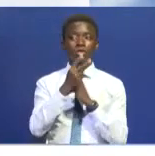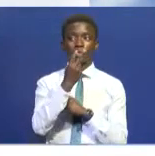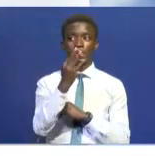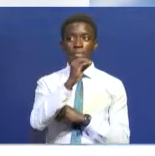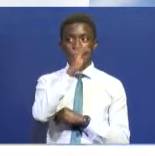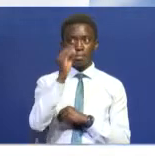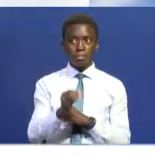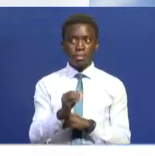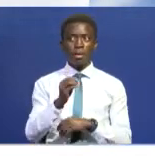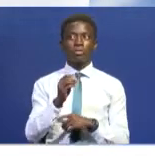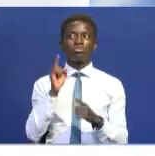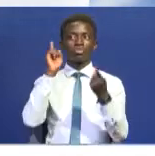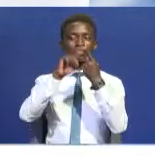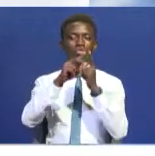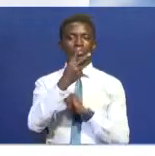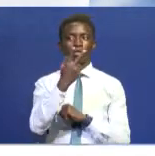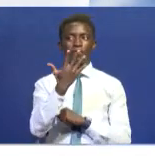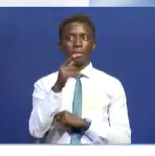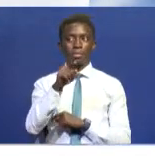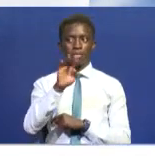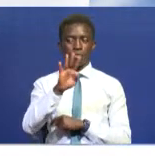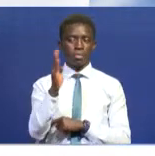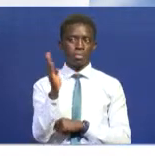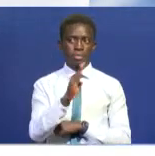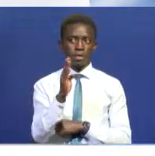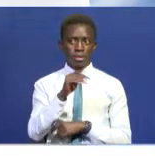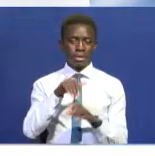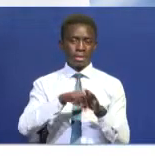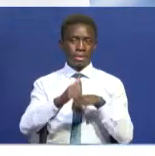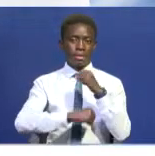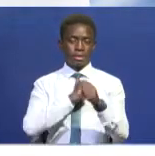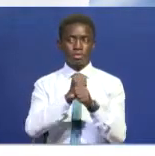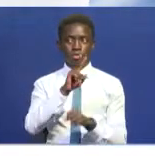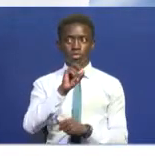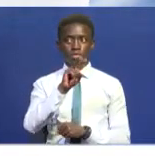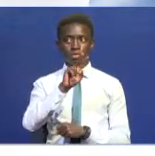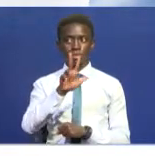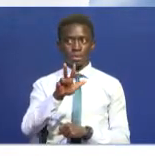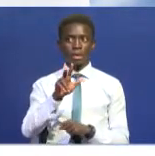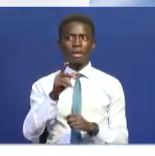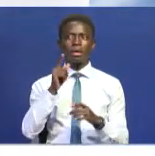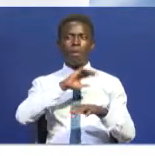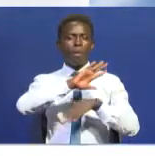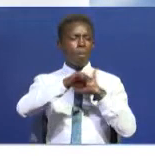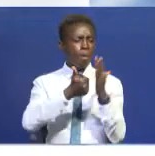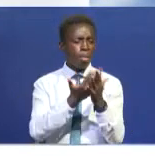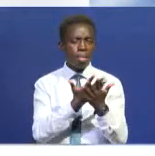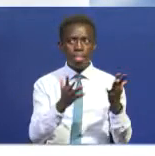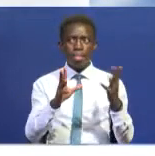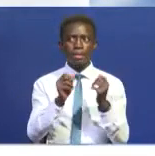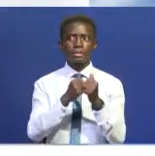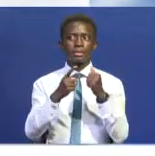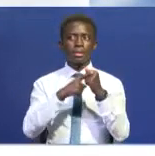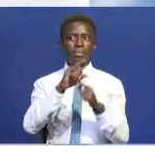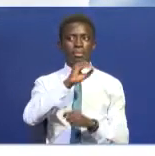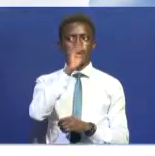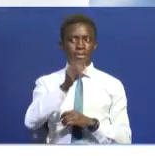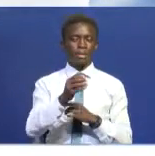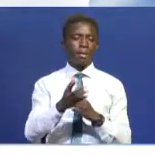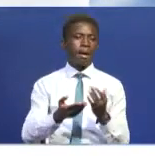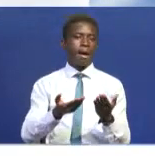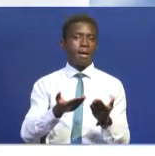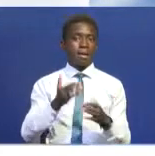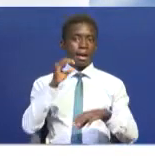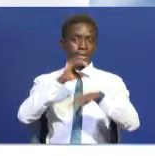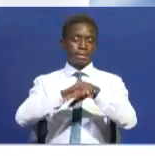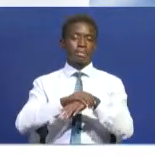in 2023. Total assets grew by 16% to 50.3 billion shillings. Profit after tax